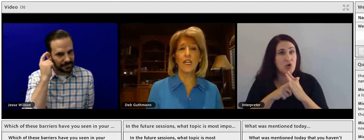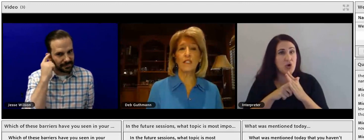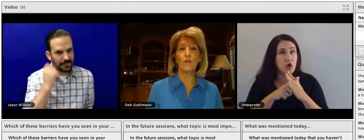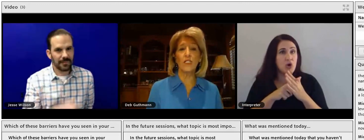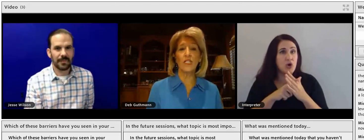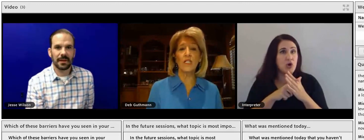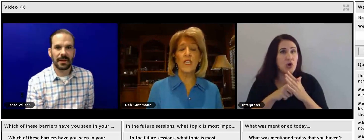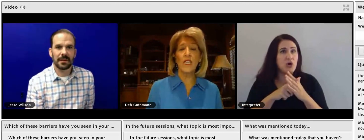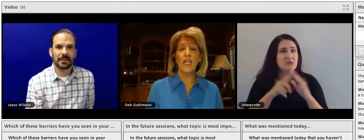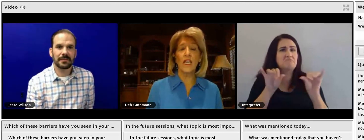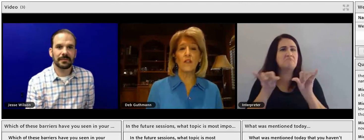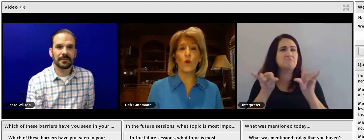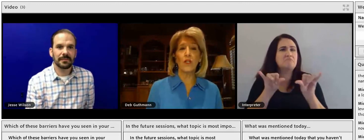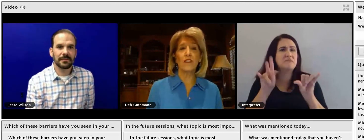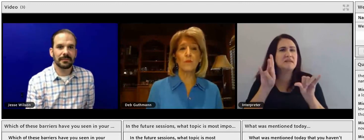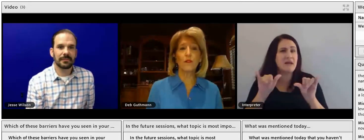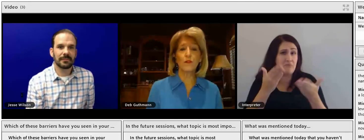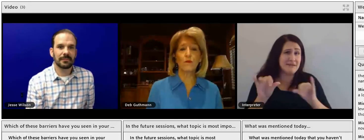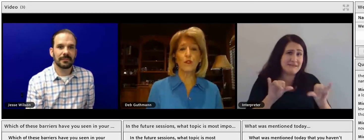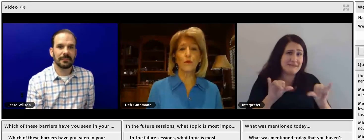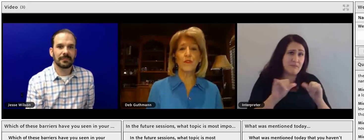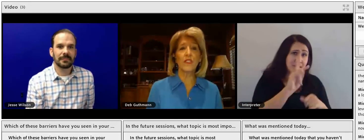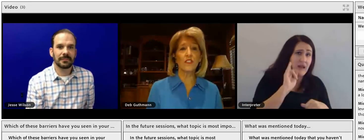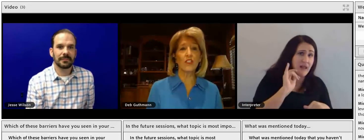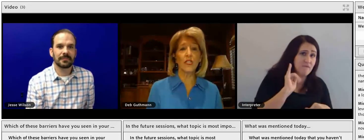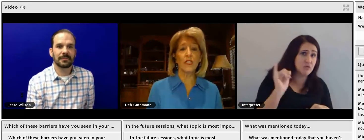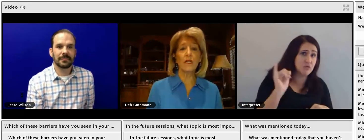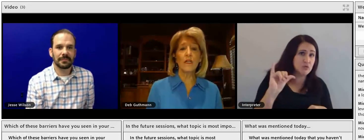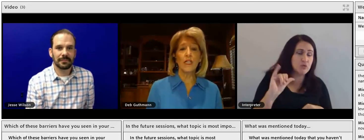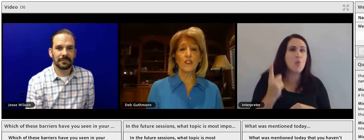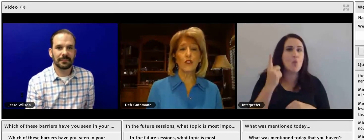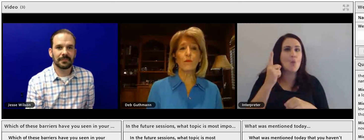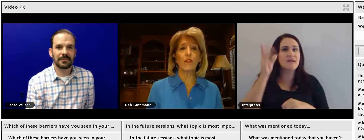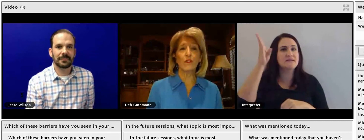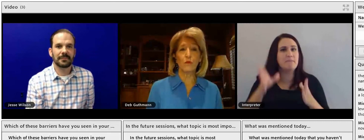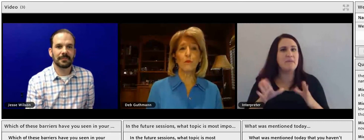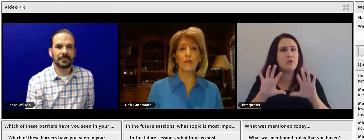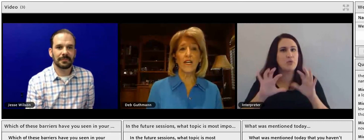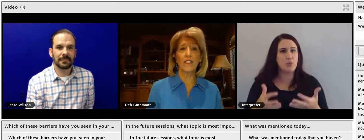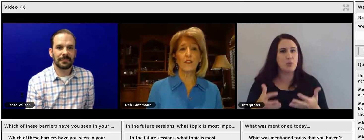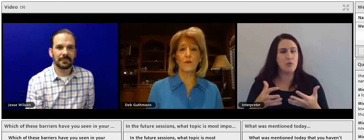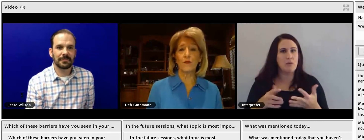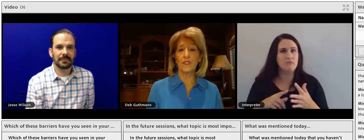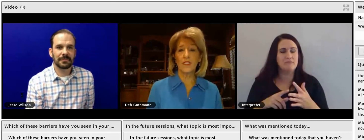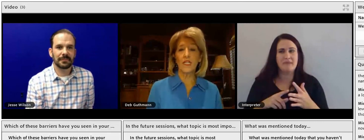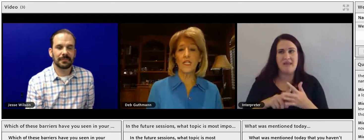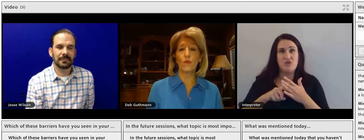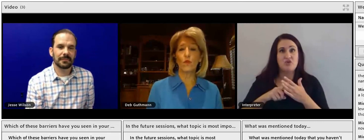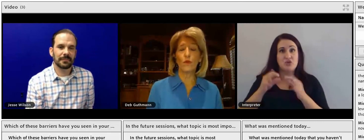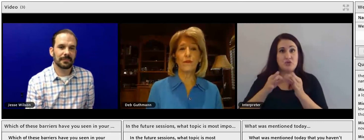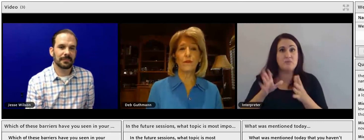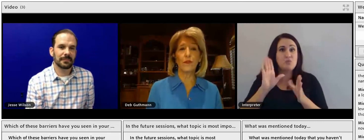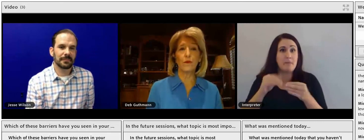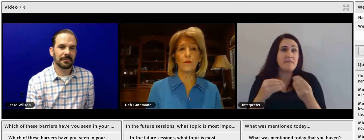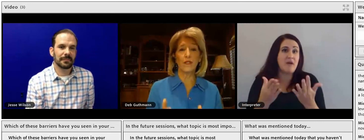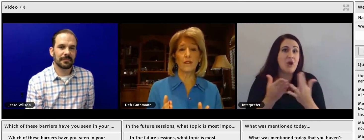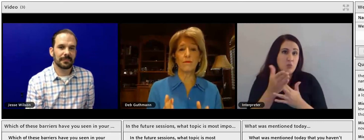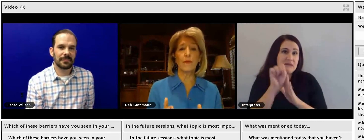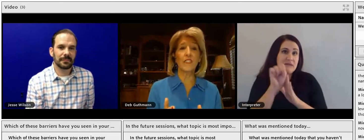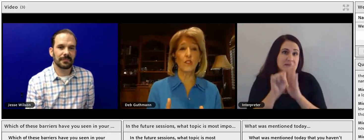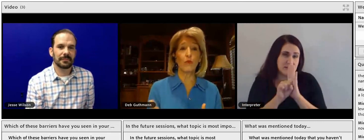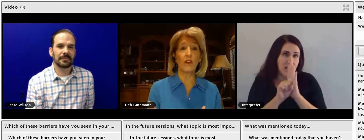Kentucky and I'm sure in California. And one of the speakers groups, initially, interpreters would be provided through the state